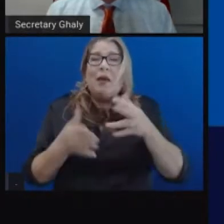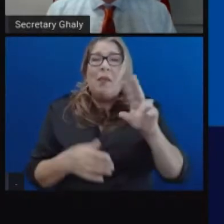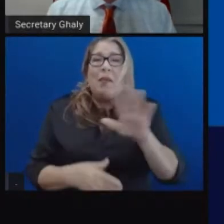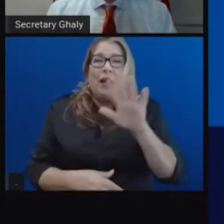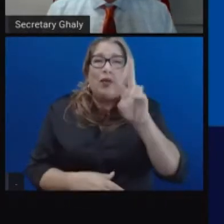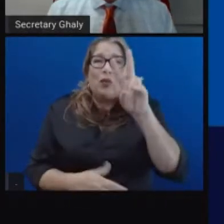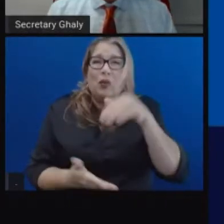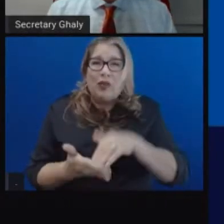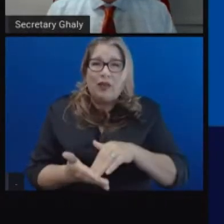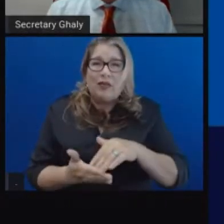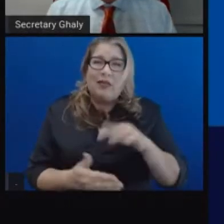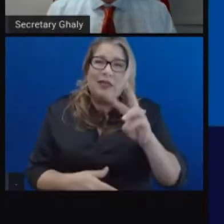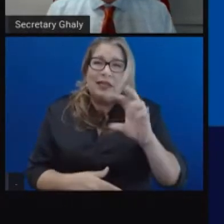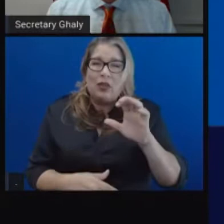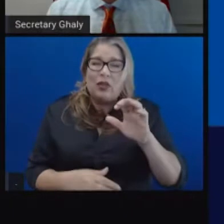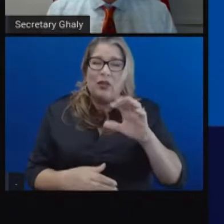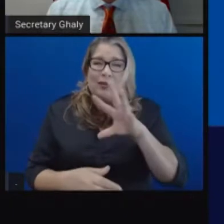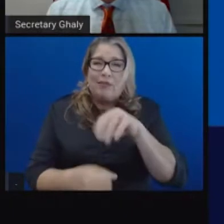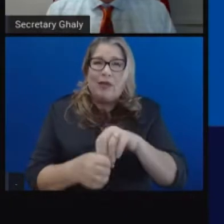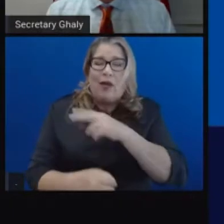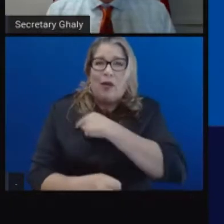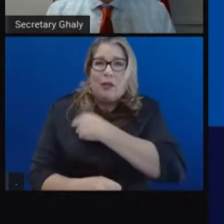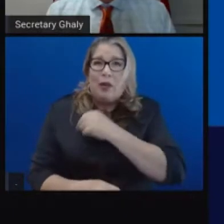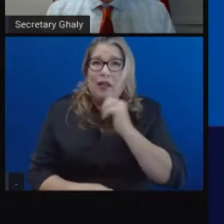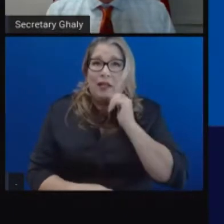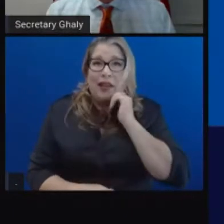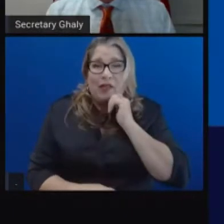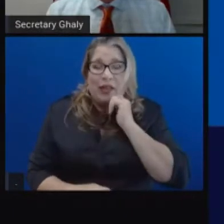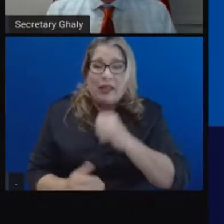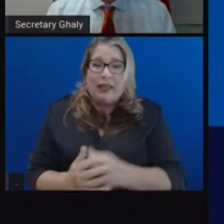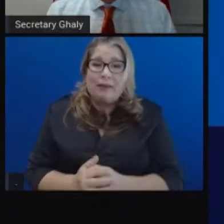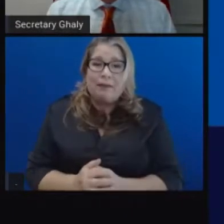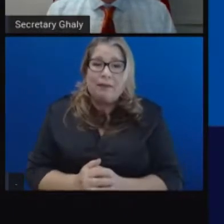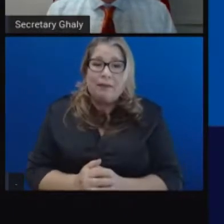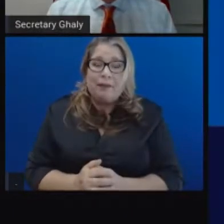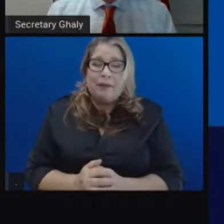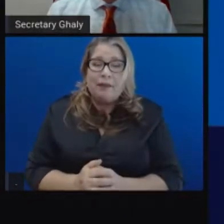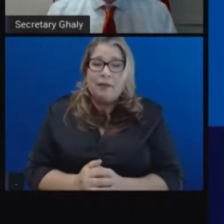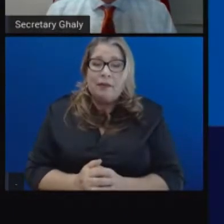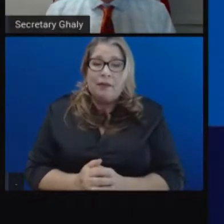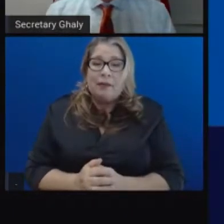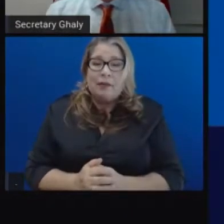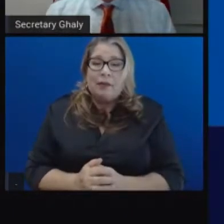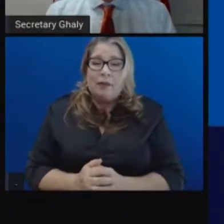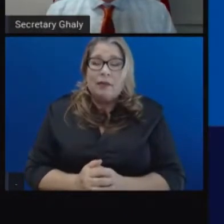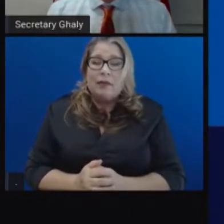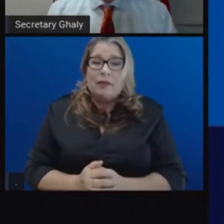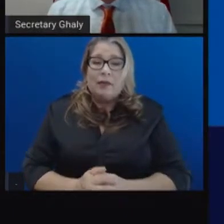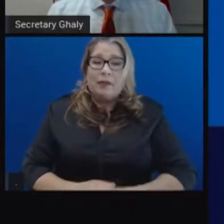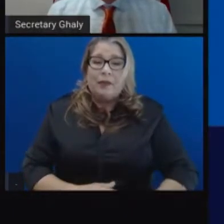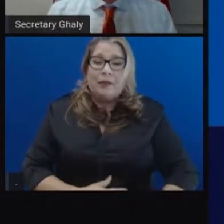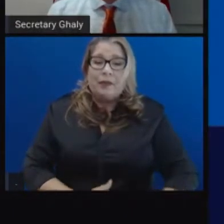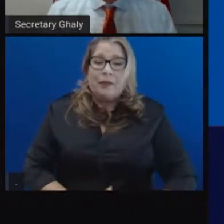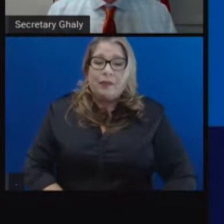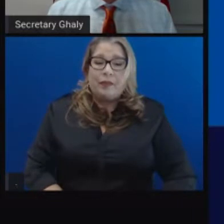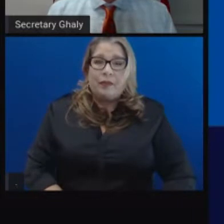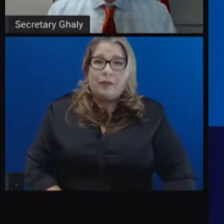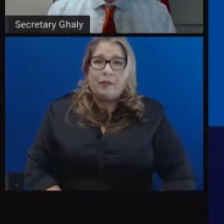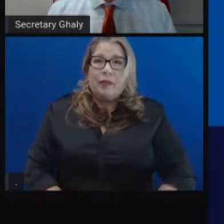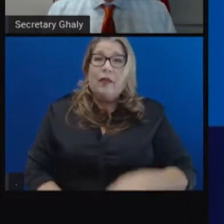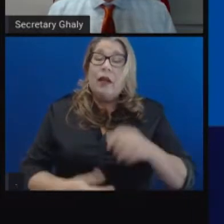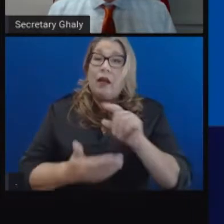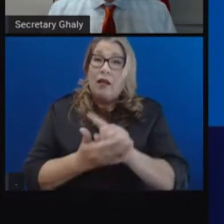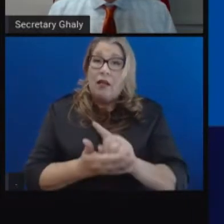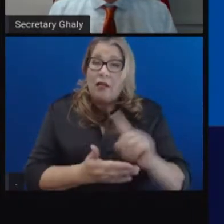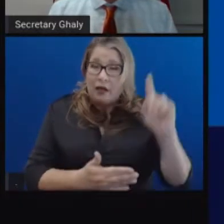post the holidays, we saw this towards the end of the year, last year, early this year, we had a